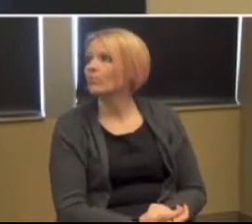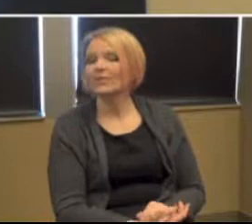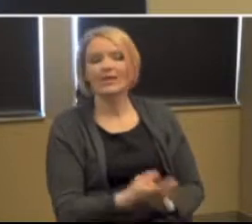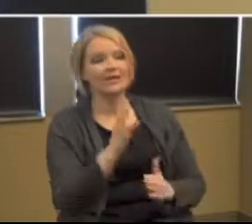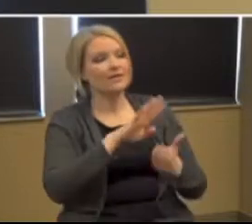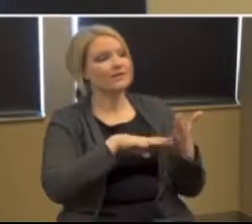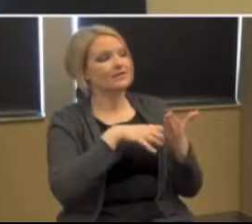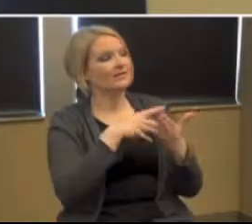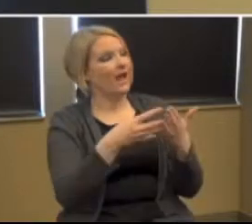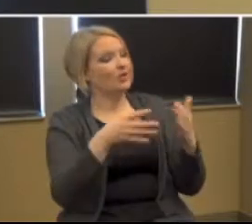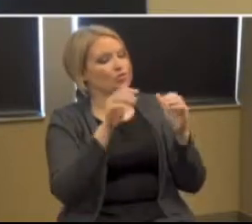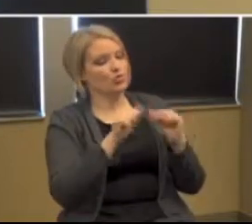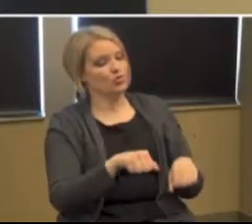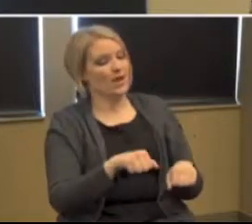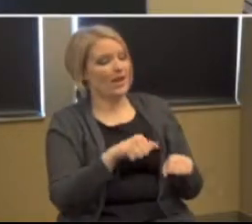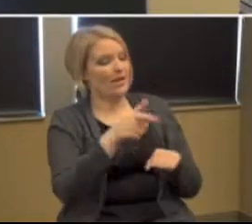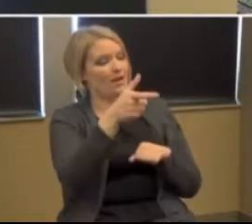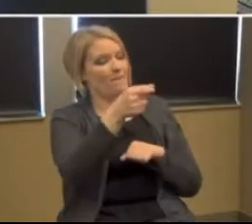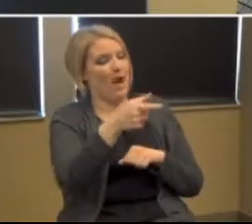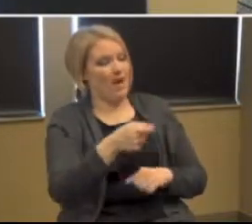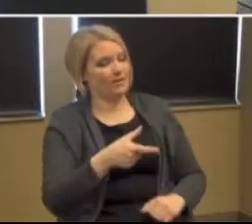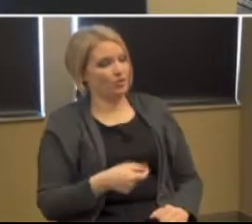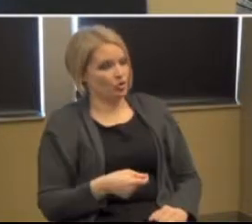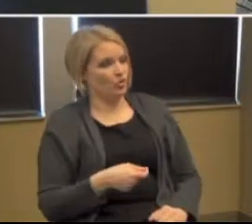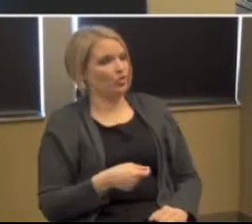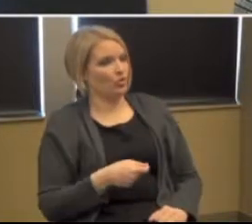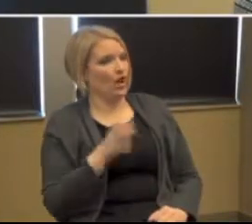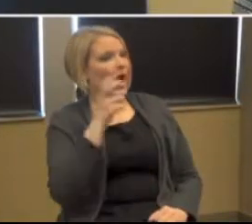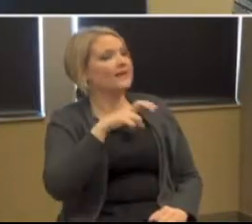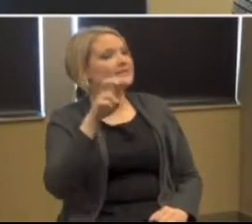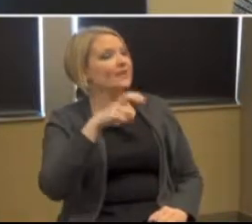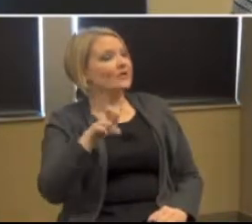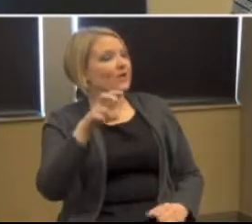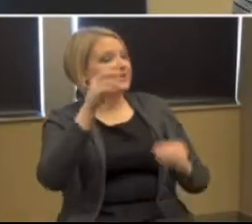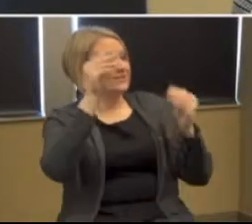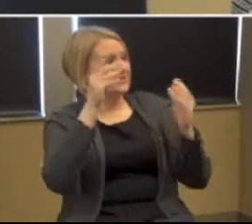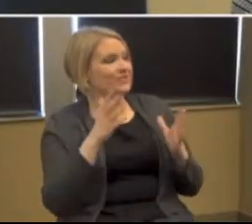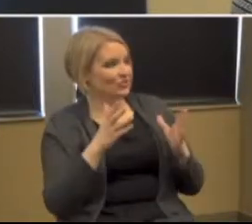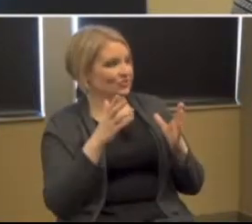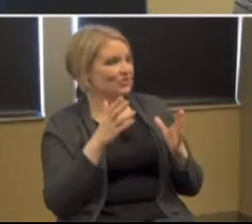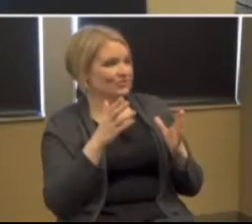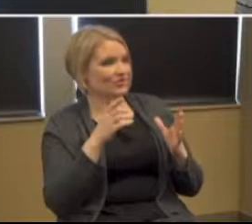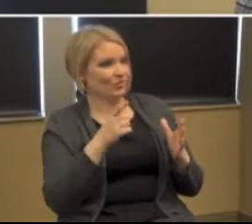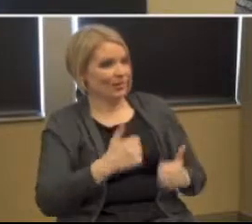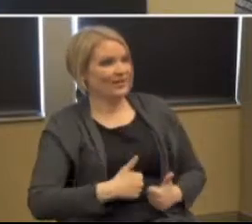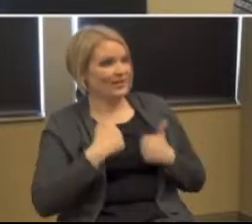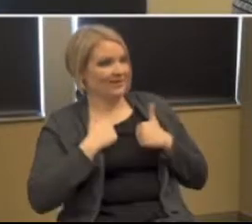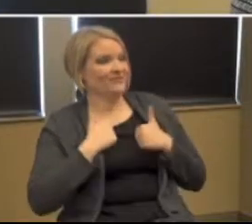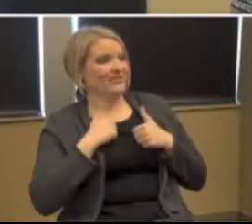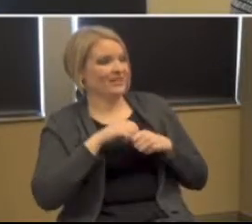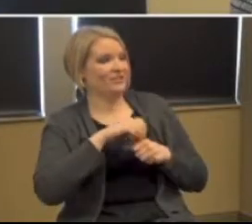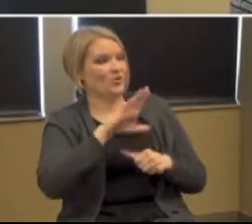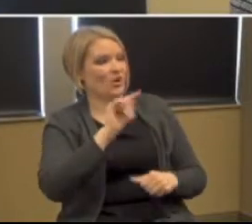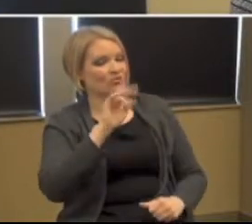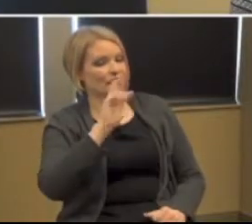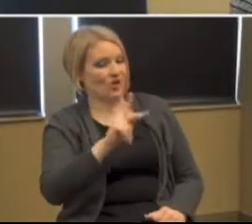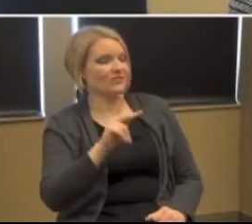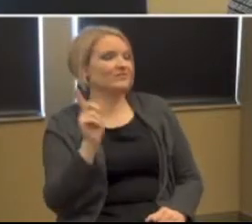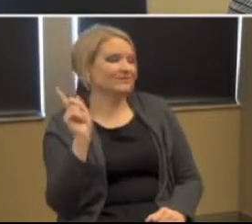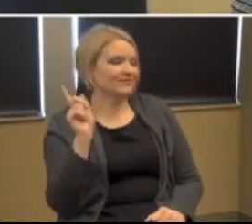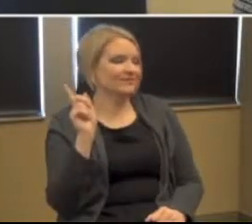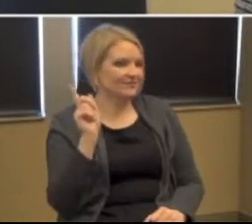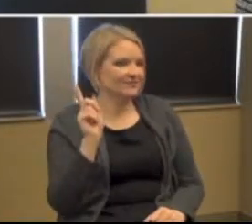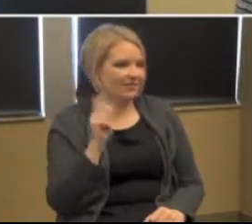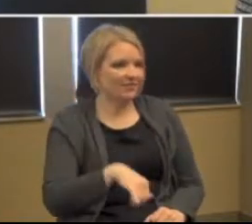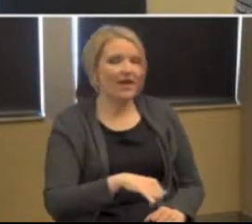schedules can also just be in a binder, itinerant teachers who live out of your trunks. They can just be written for students